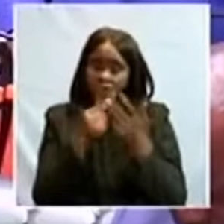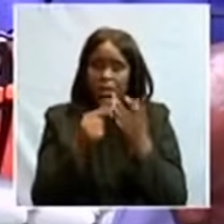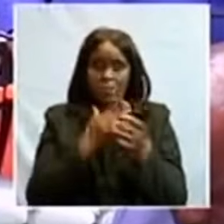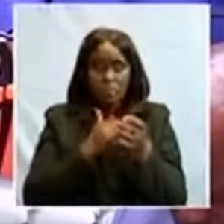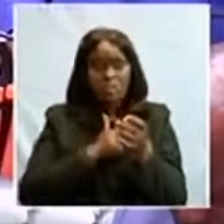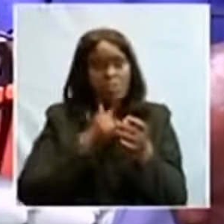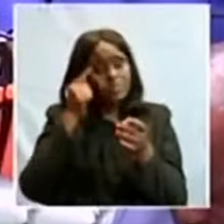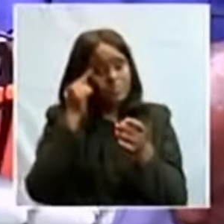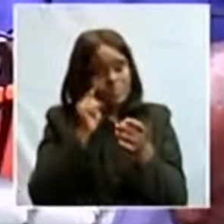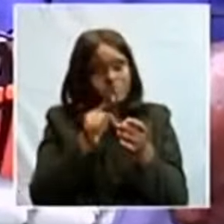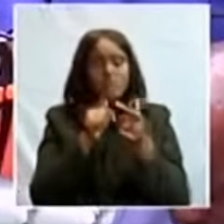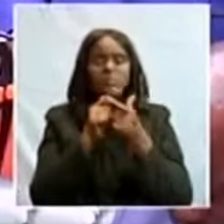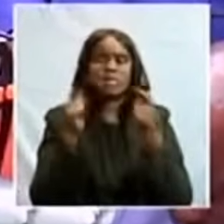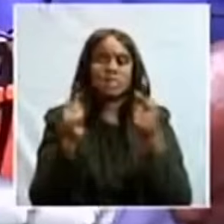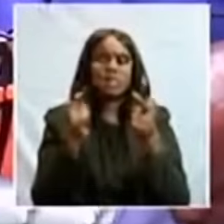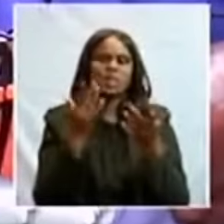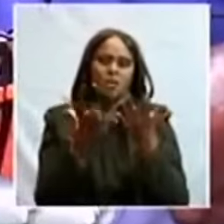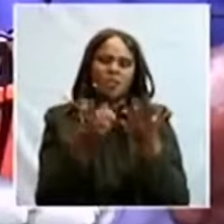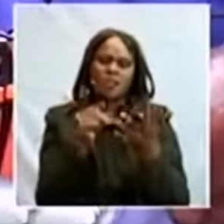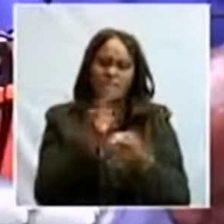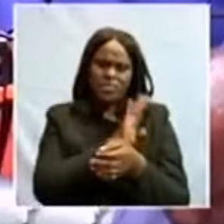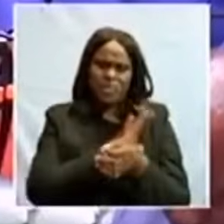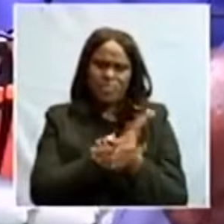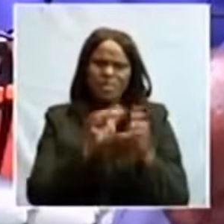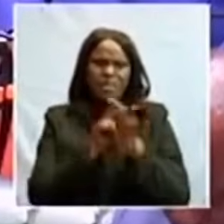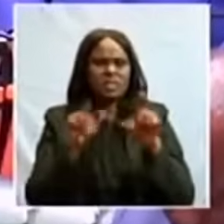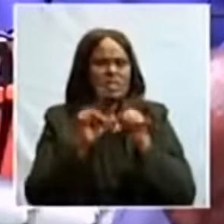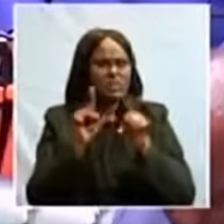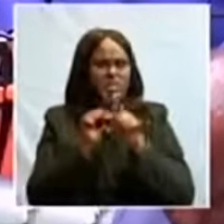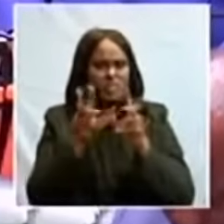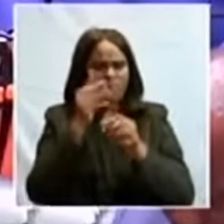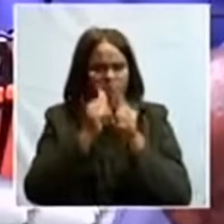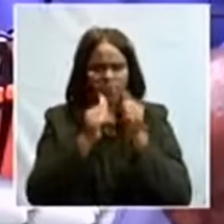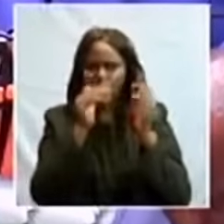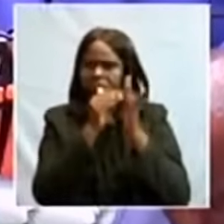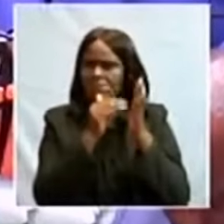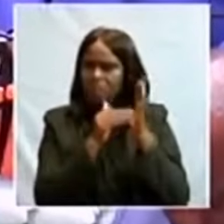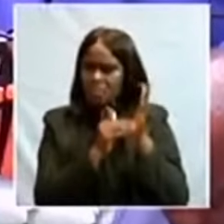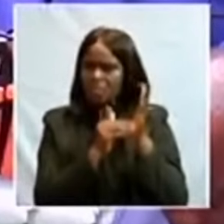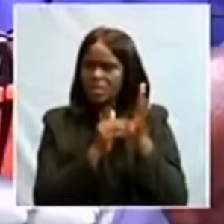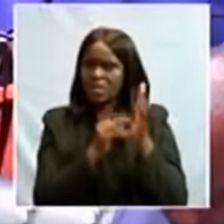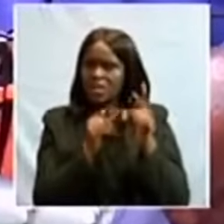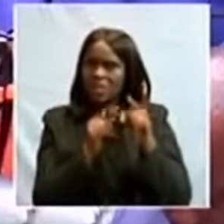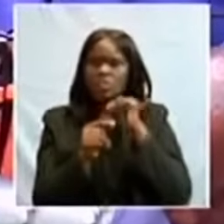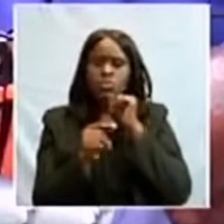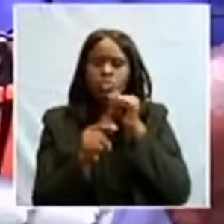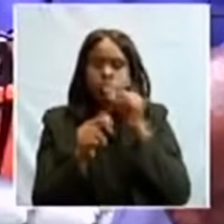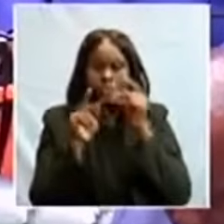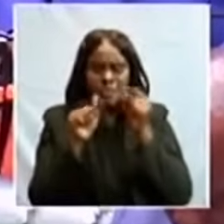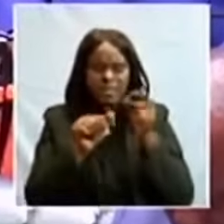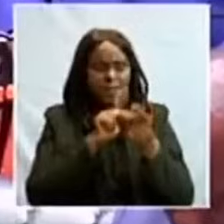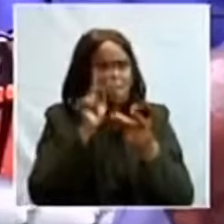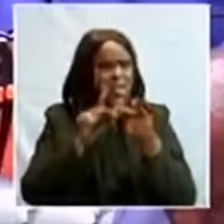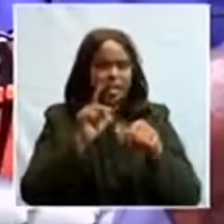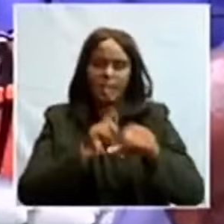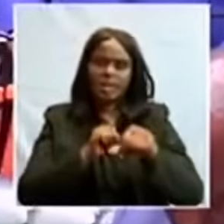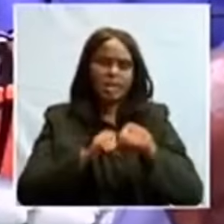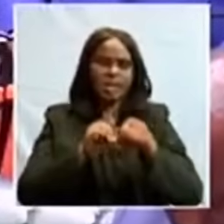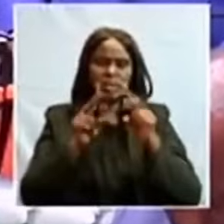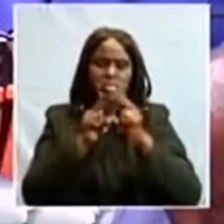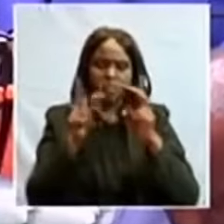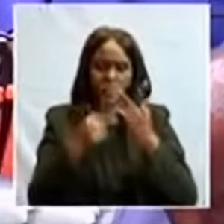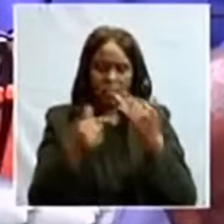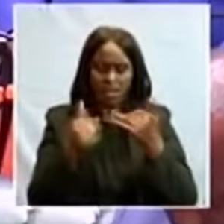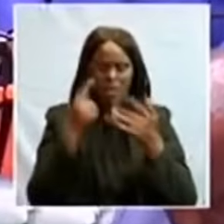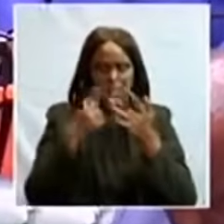think guidelines delayed, maybe they behaved in the way they behaved because the guidelines didn't reach them in time.